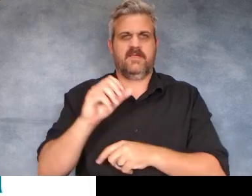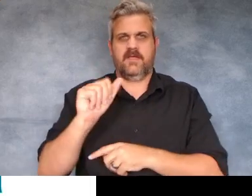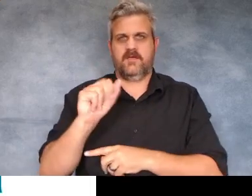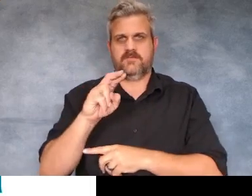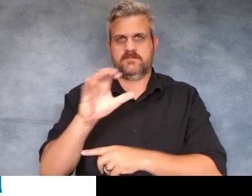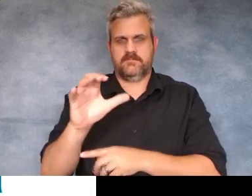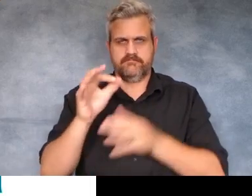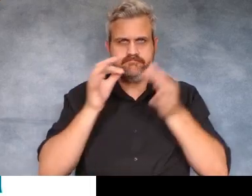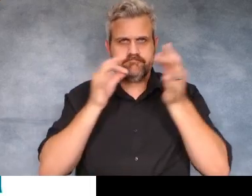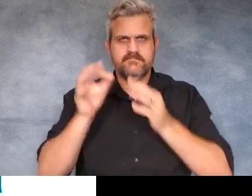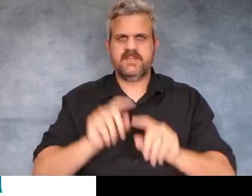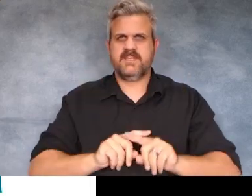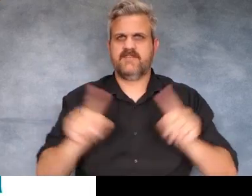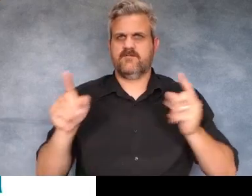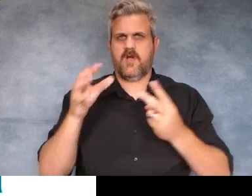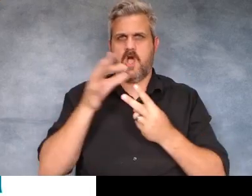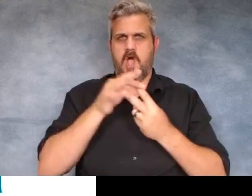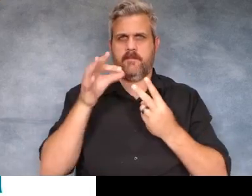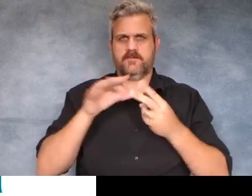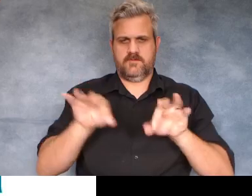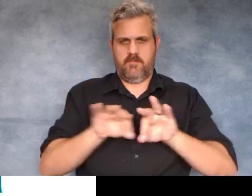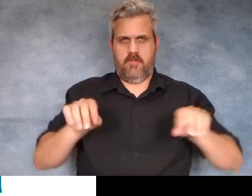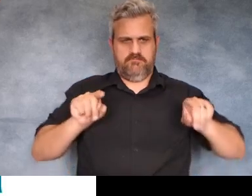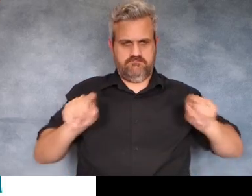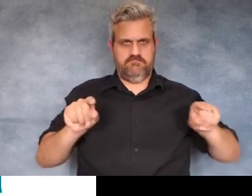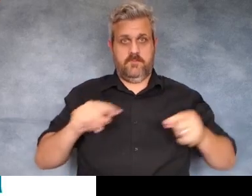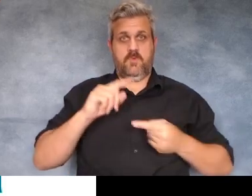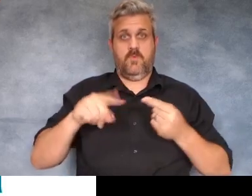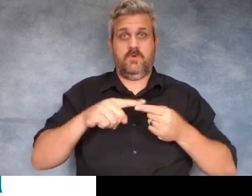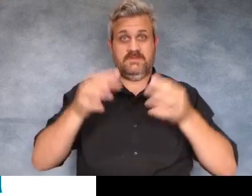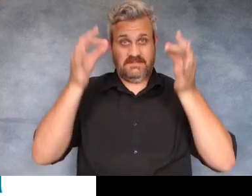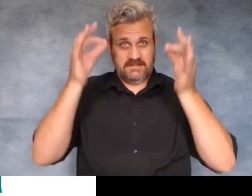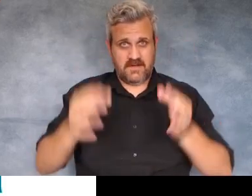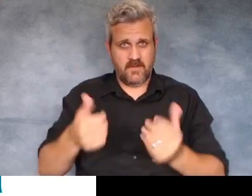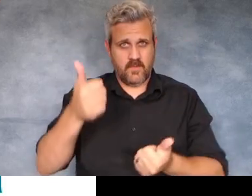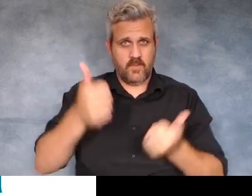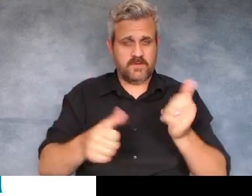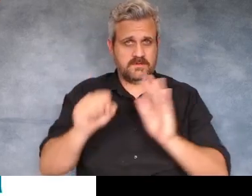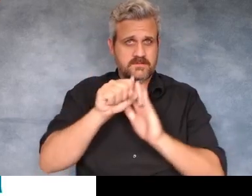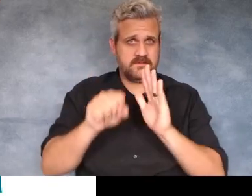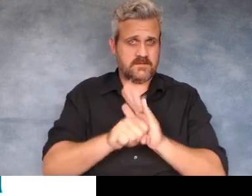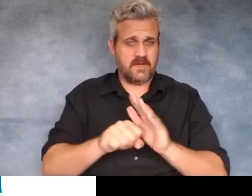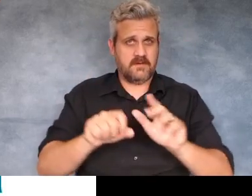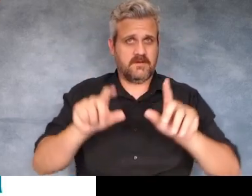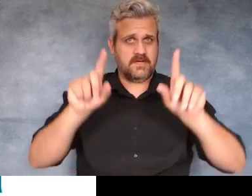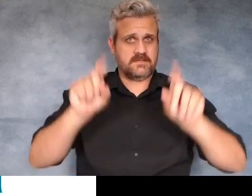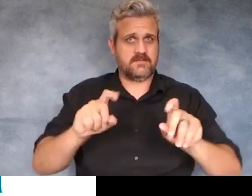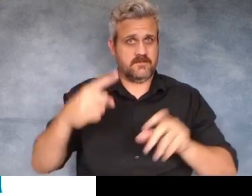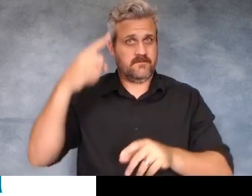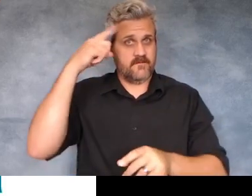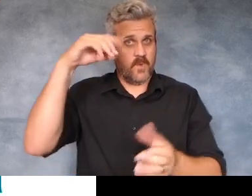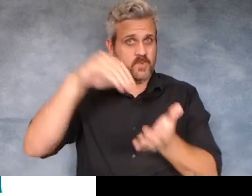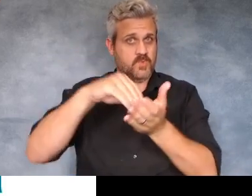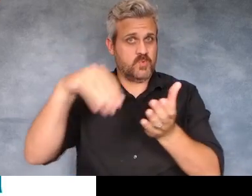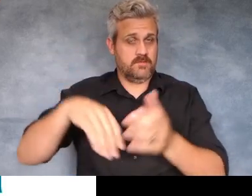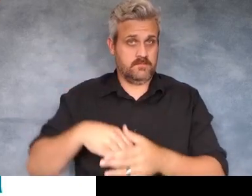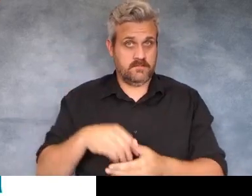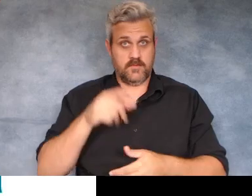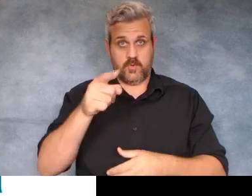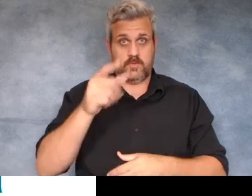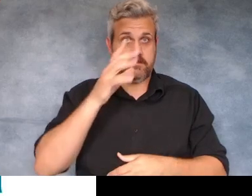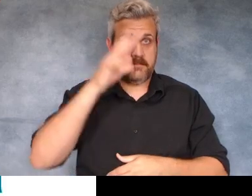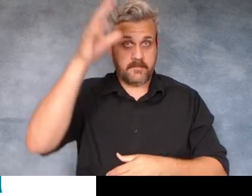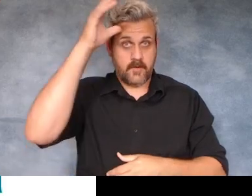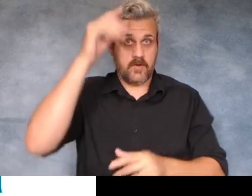the difference between diploma options when determining what state assessment students will participate in. As the parent or the